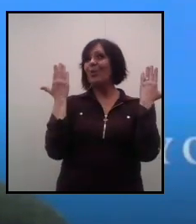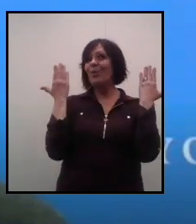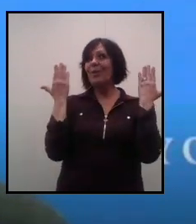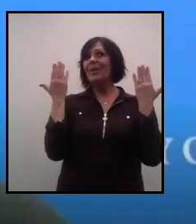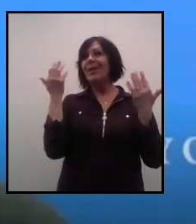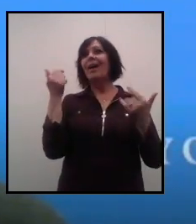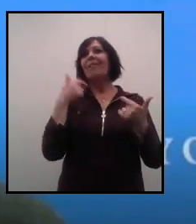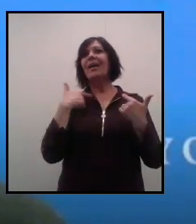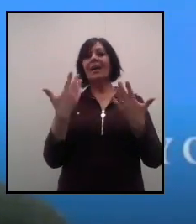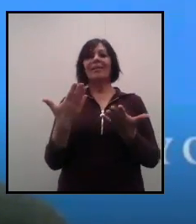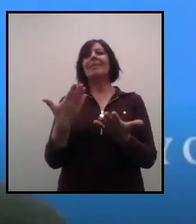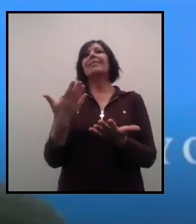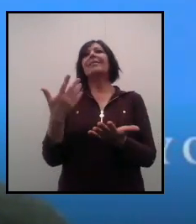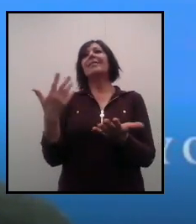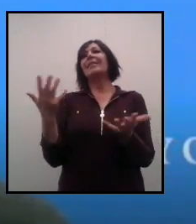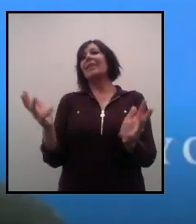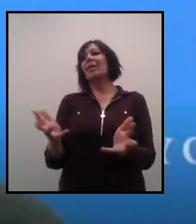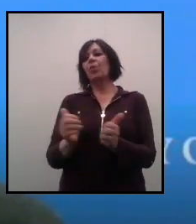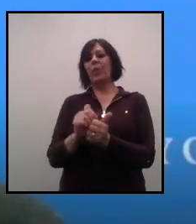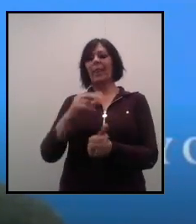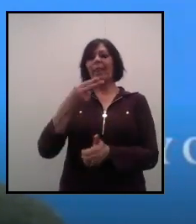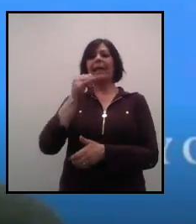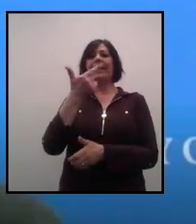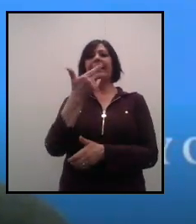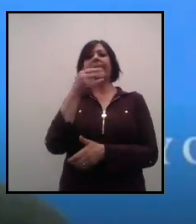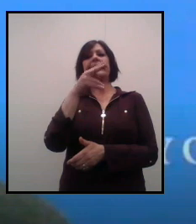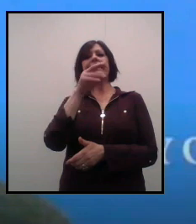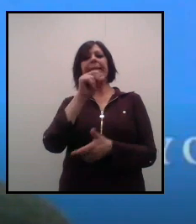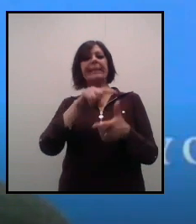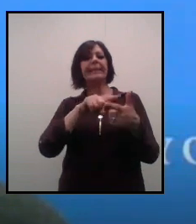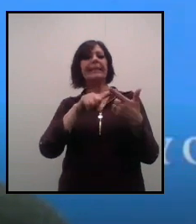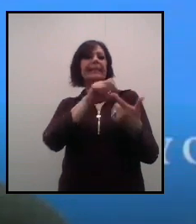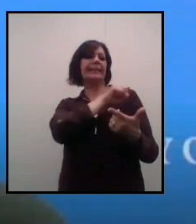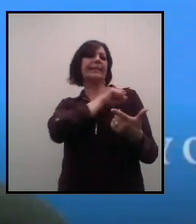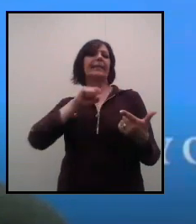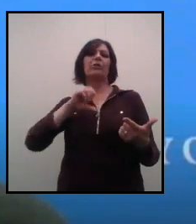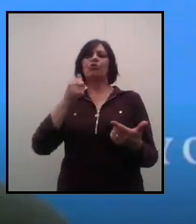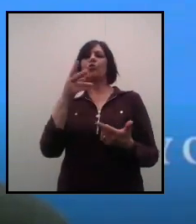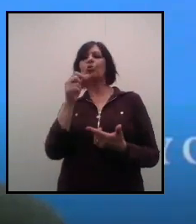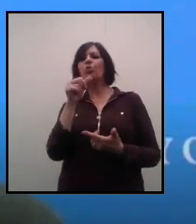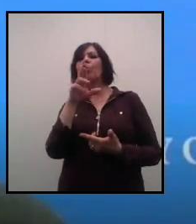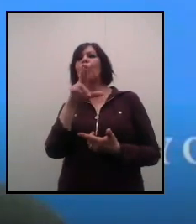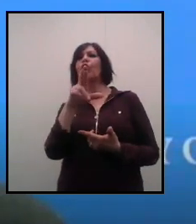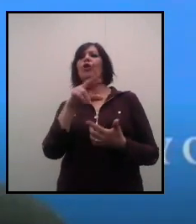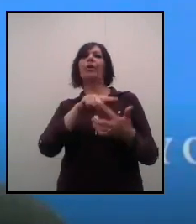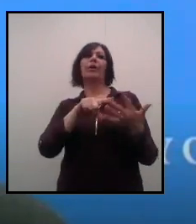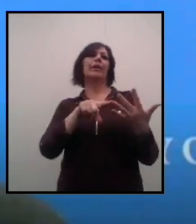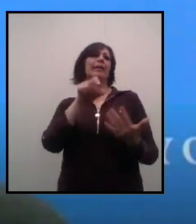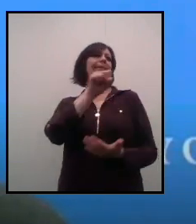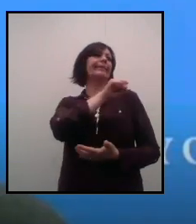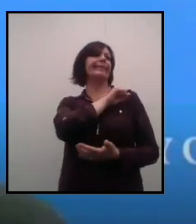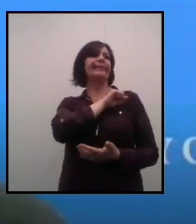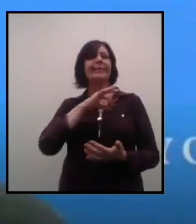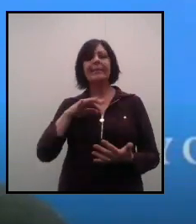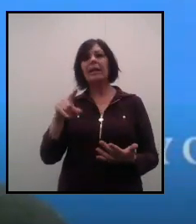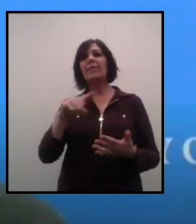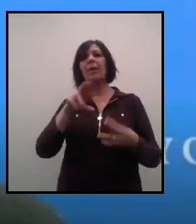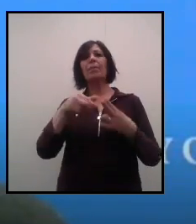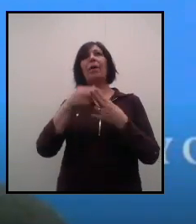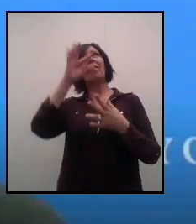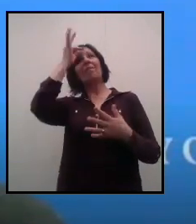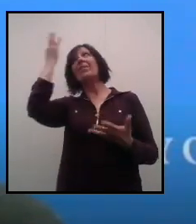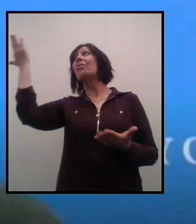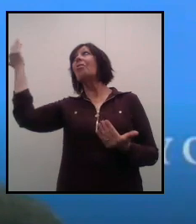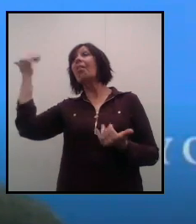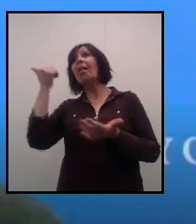with not only Congressman Higgins, but in the past Senator Schumer and his staff, as well as others with regards to the federal